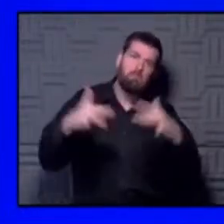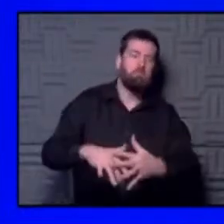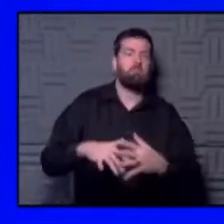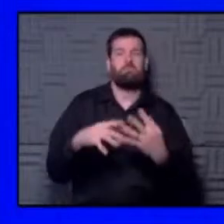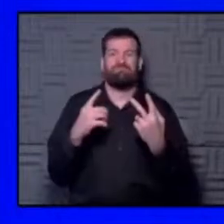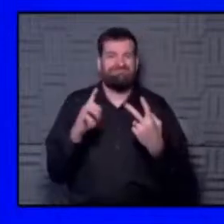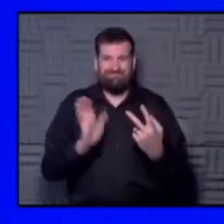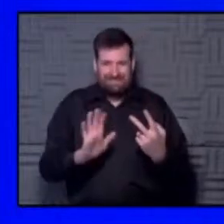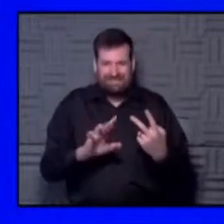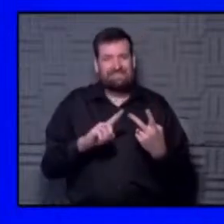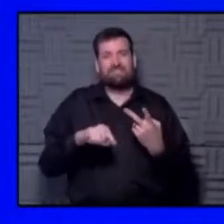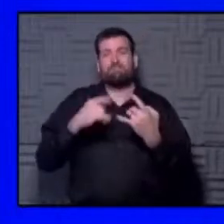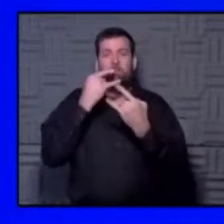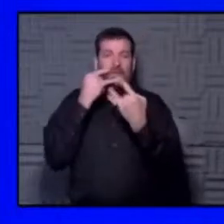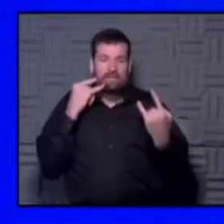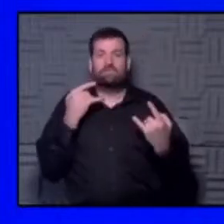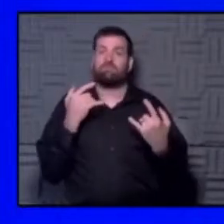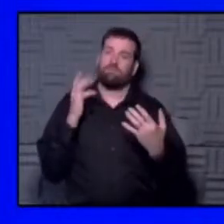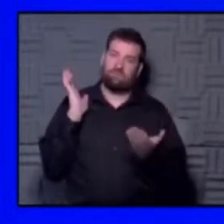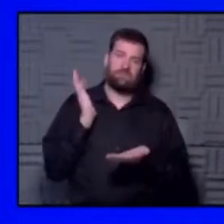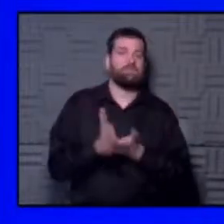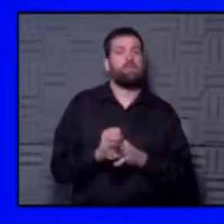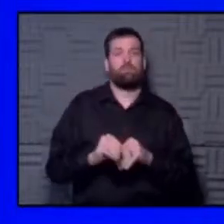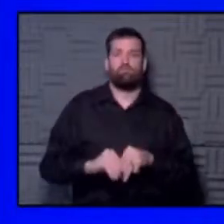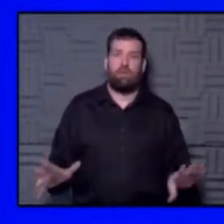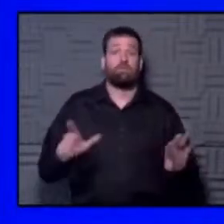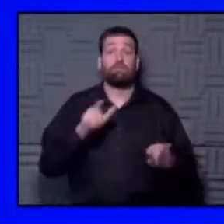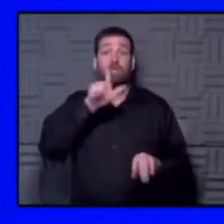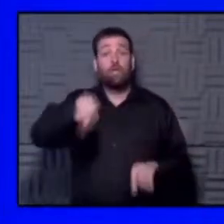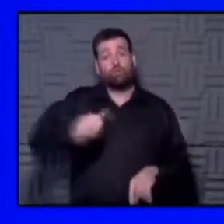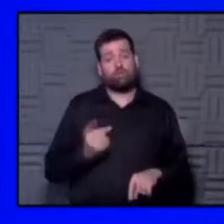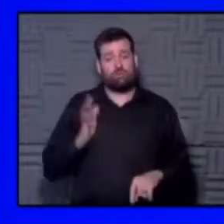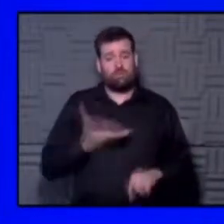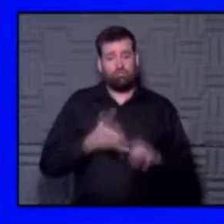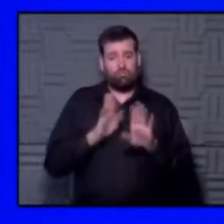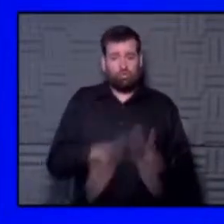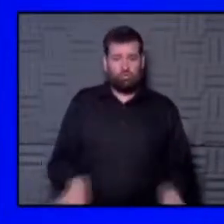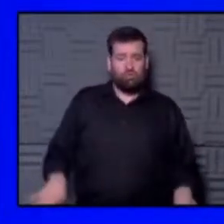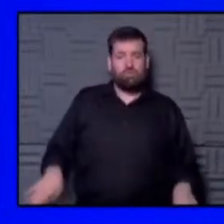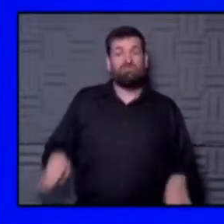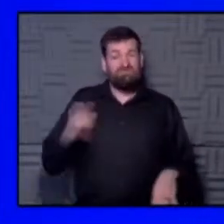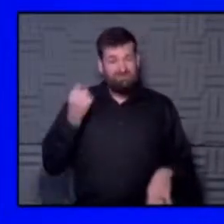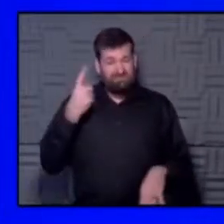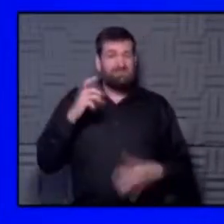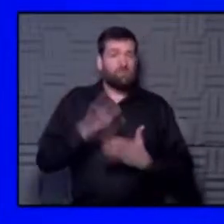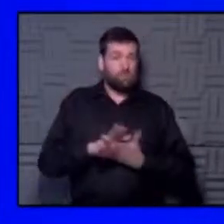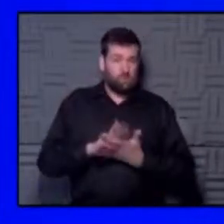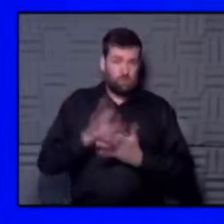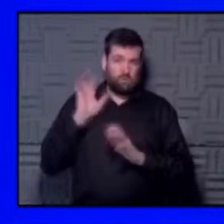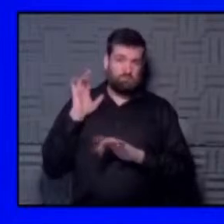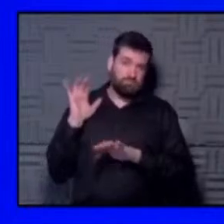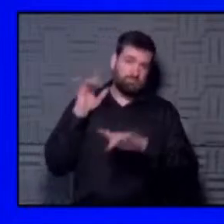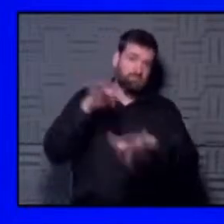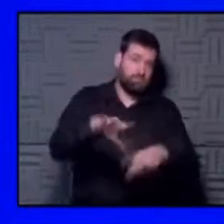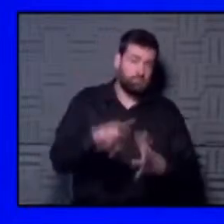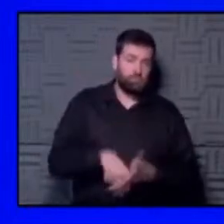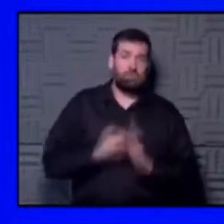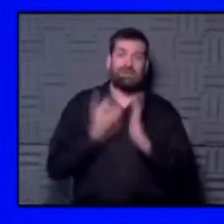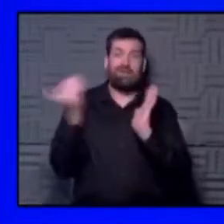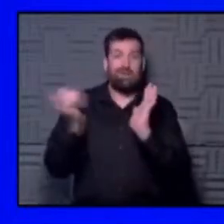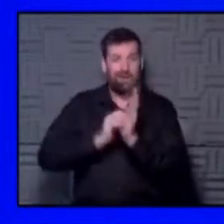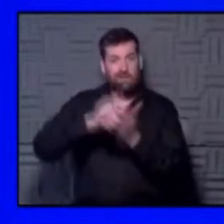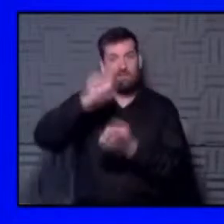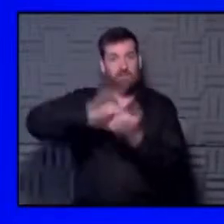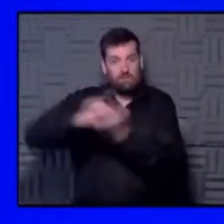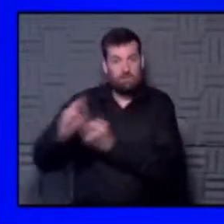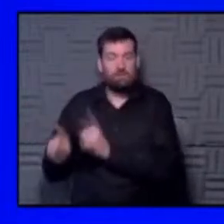masking so we can really stop the spread. Not only to our children, as there are schools that are going back now and in person, but